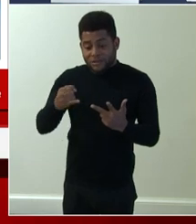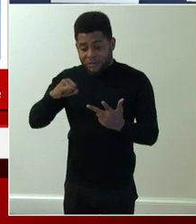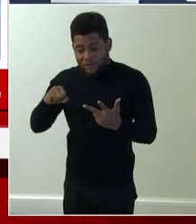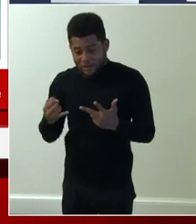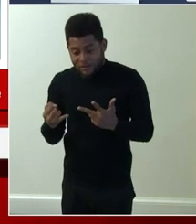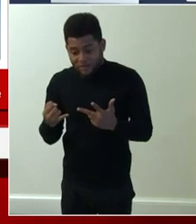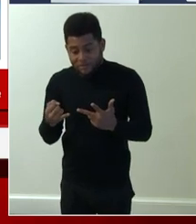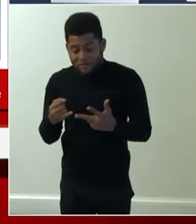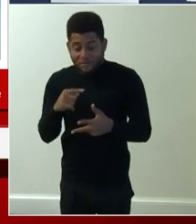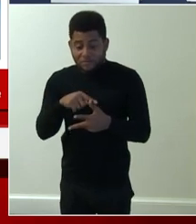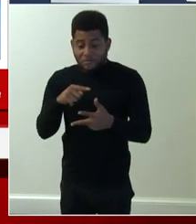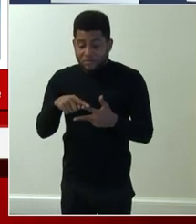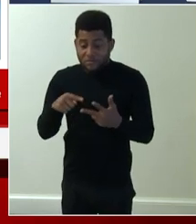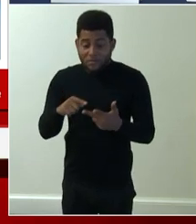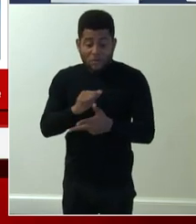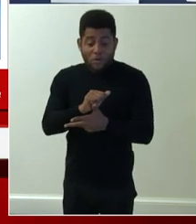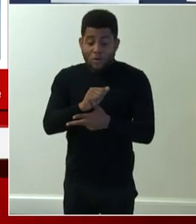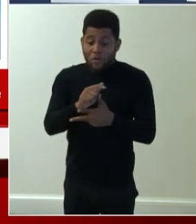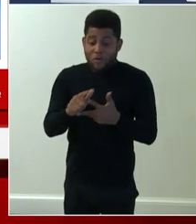available.